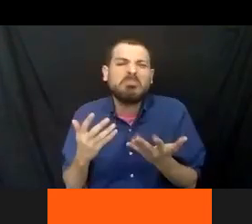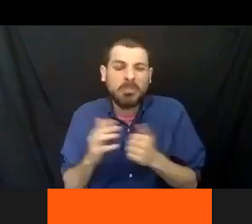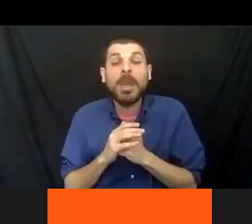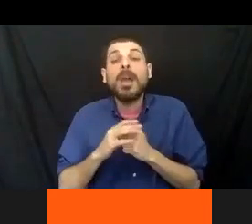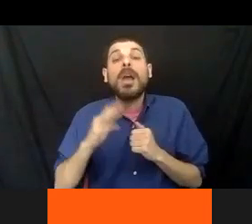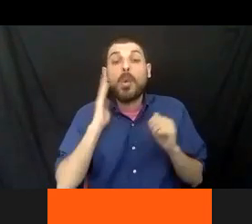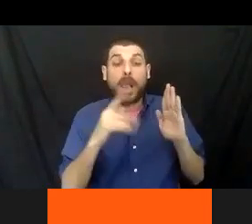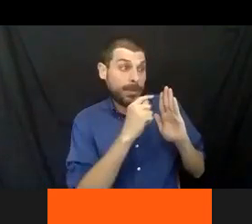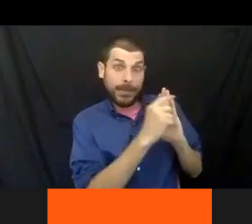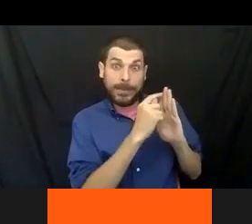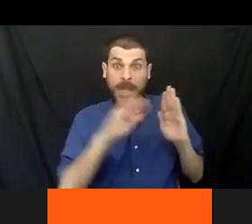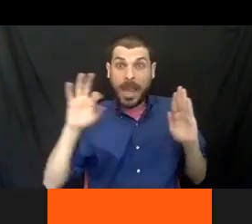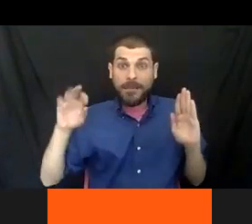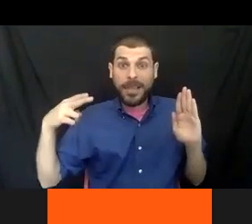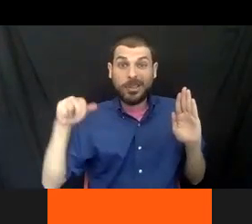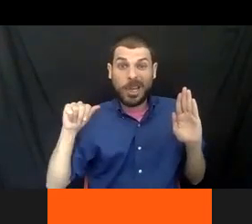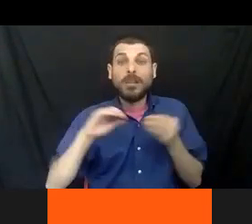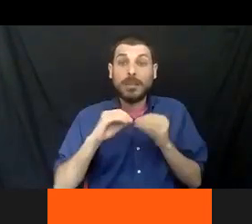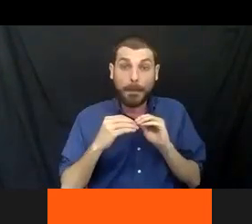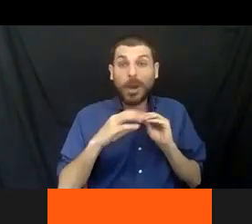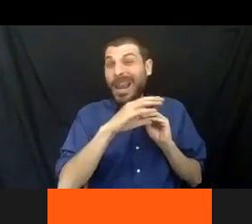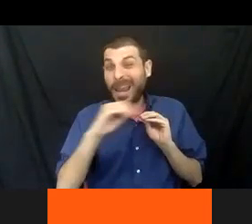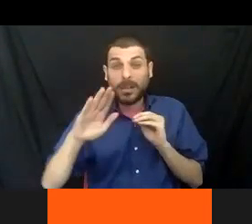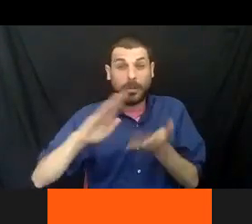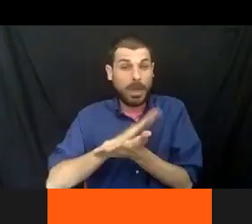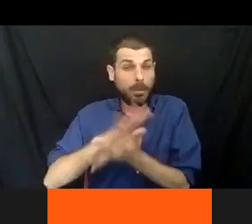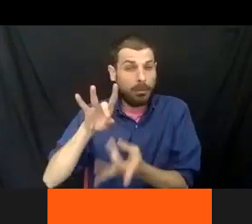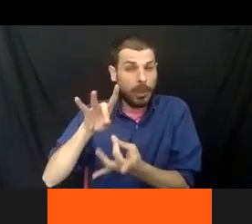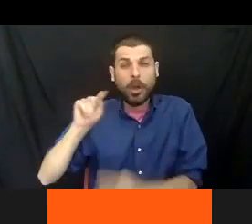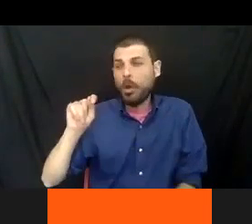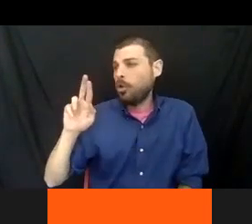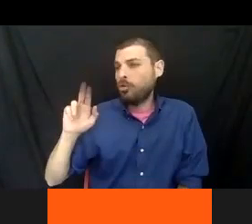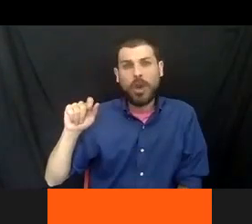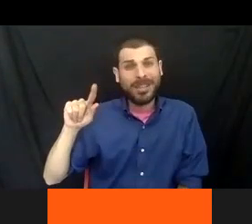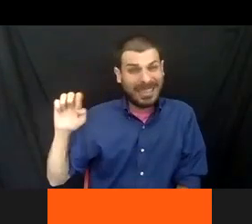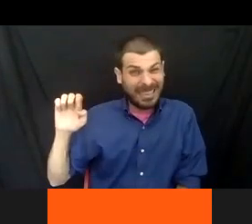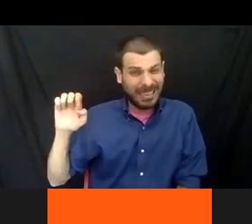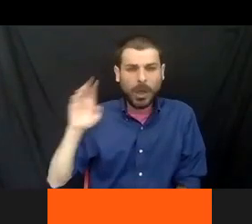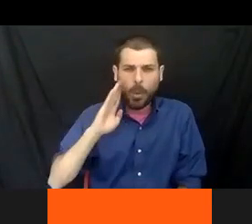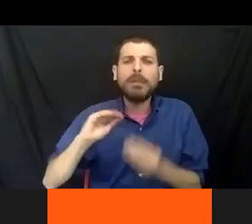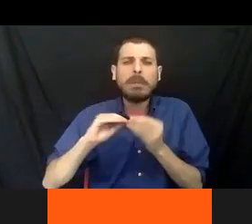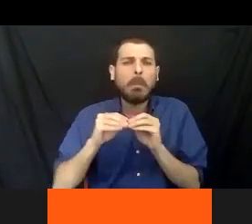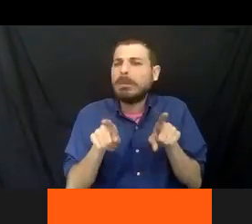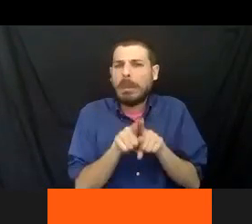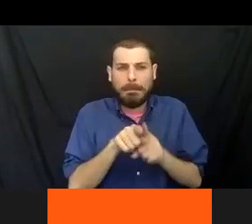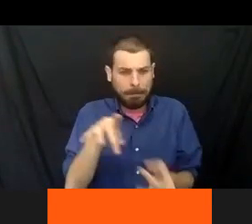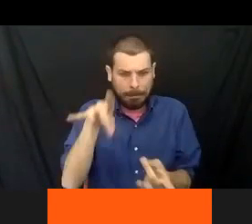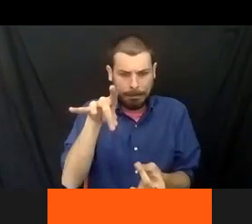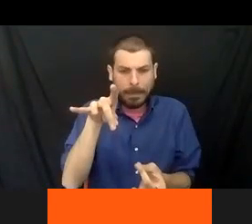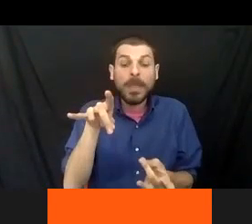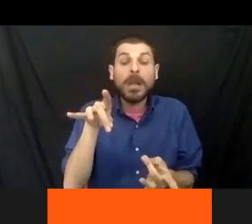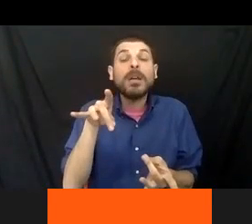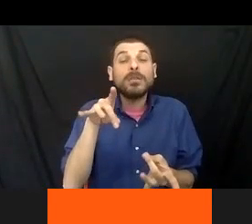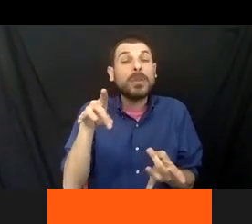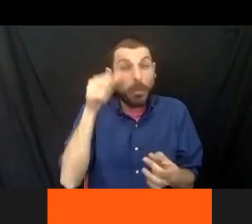the top of the trust deed. And FHA mortgages normally show a charge for, again,